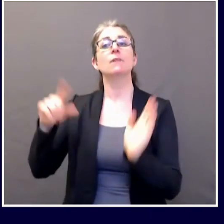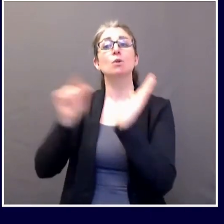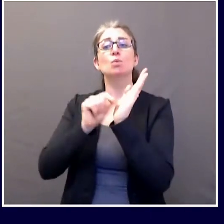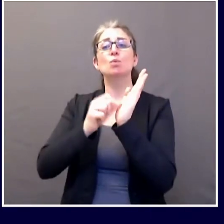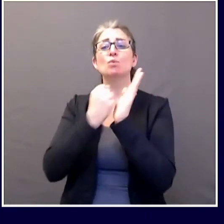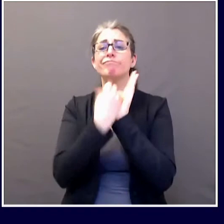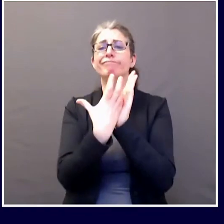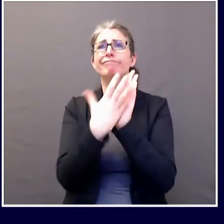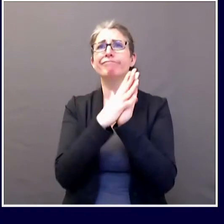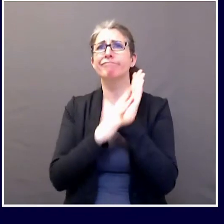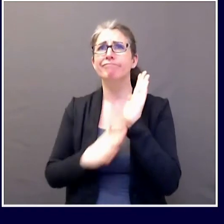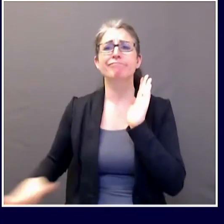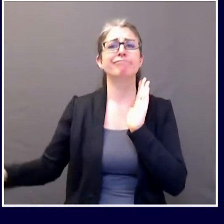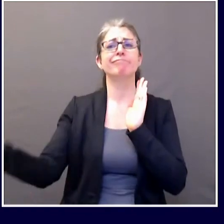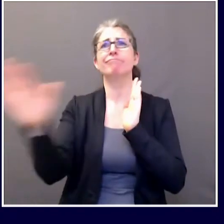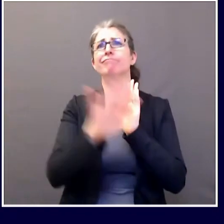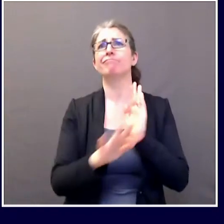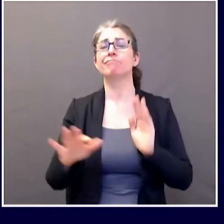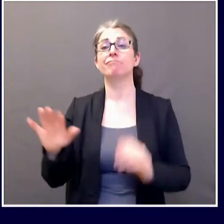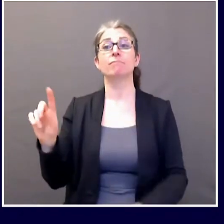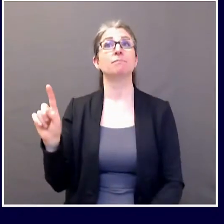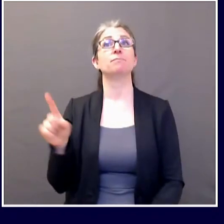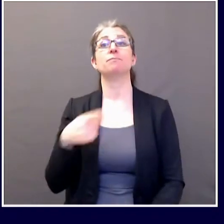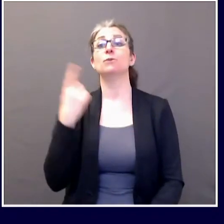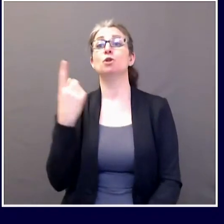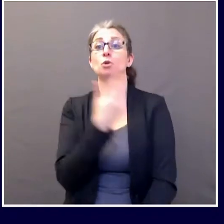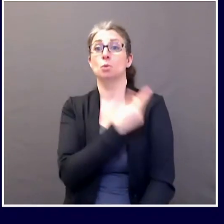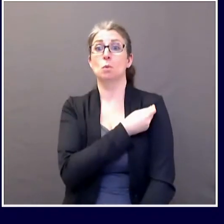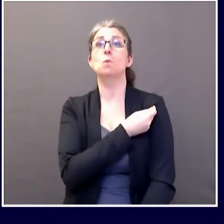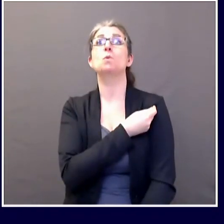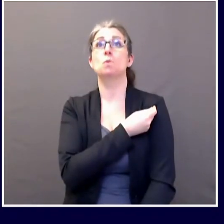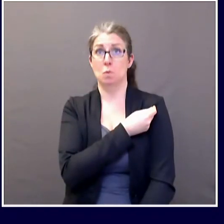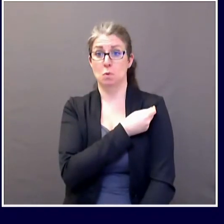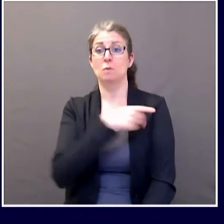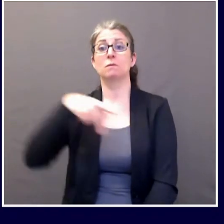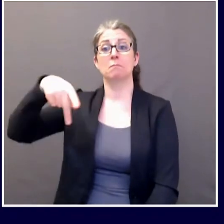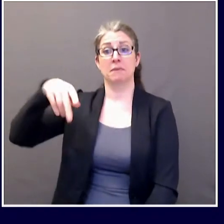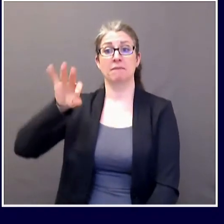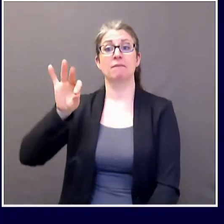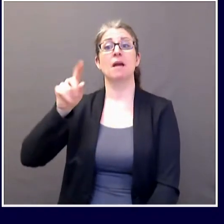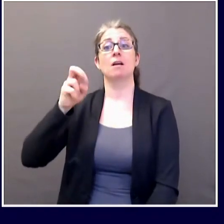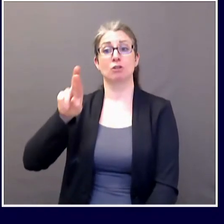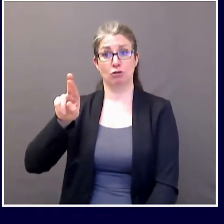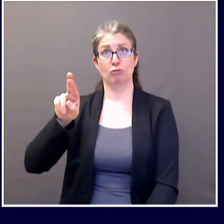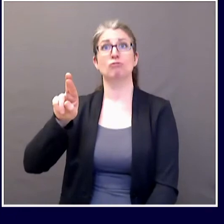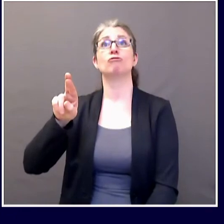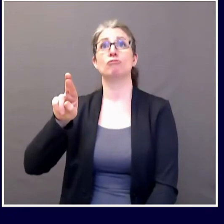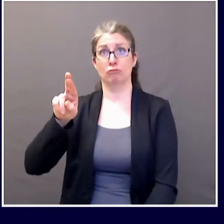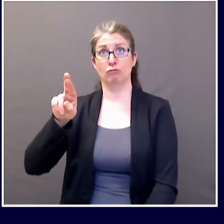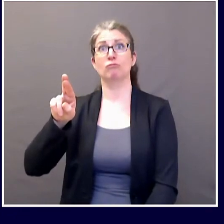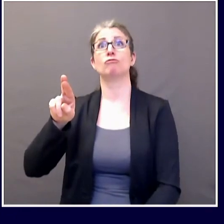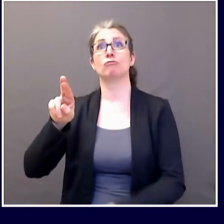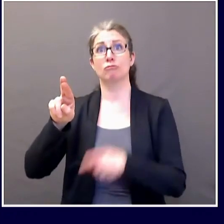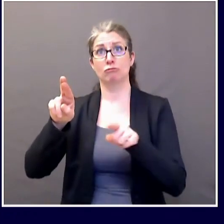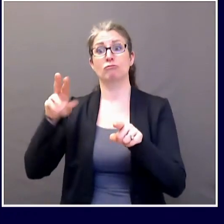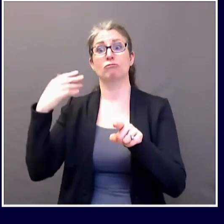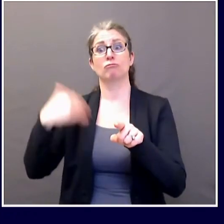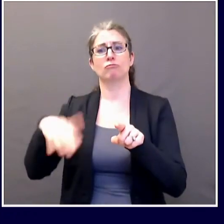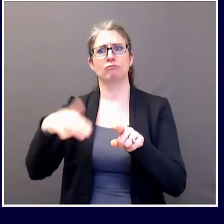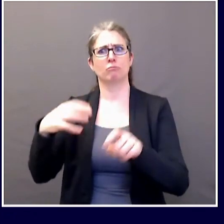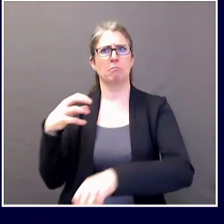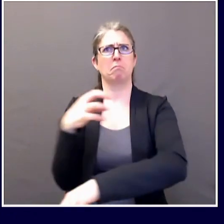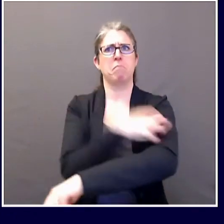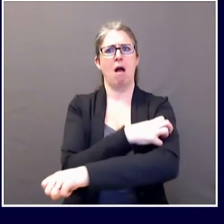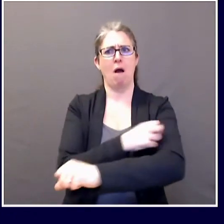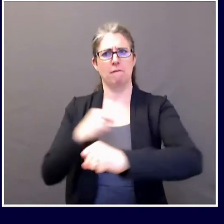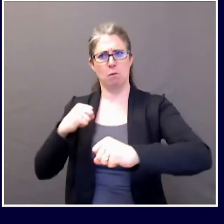consideration by the Maine CDC to extend the amount of time between a first and a second dose? And would that allow more people to get their first